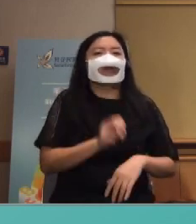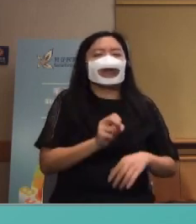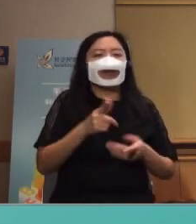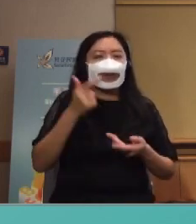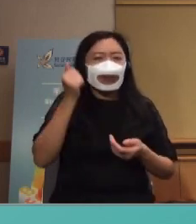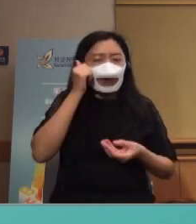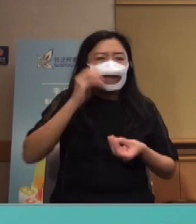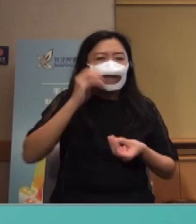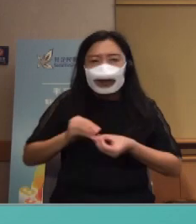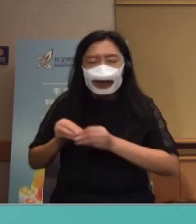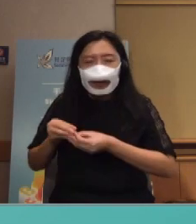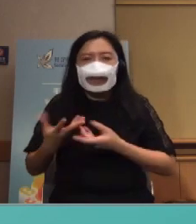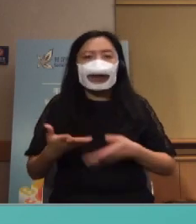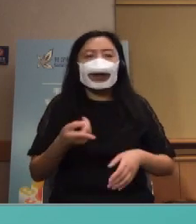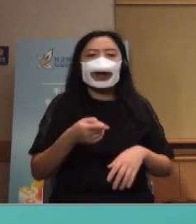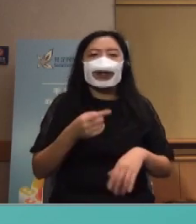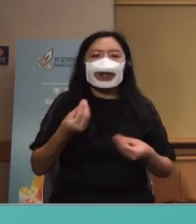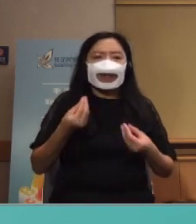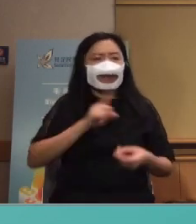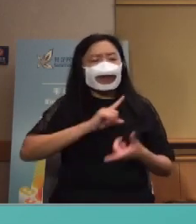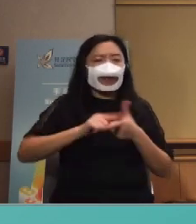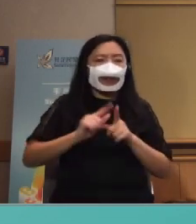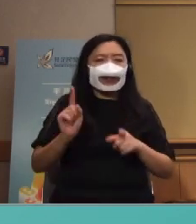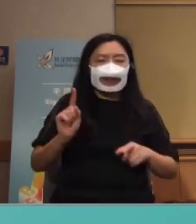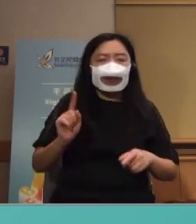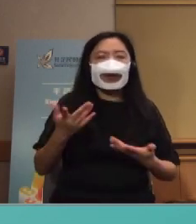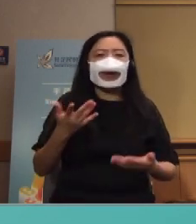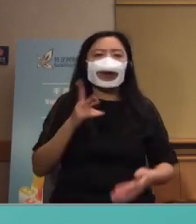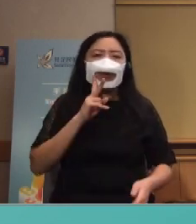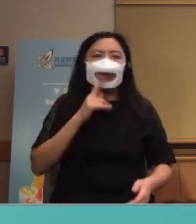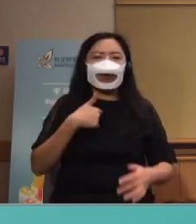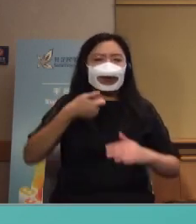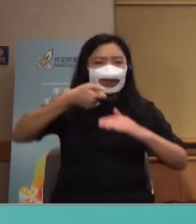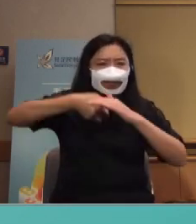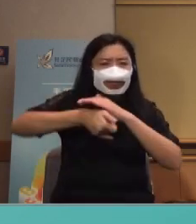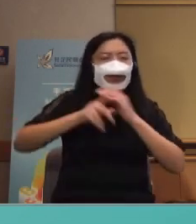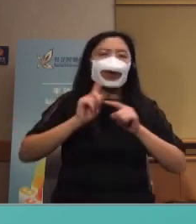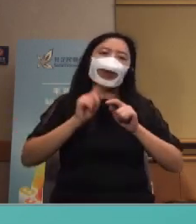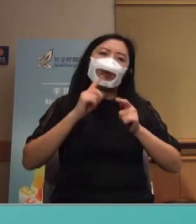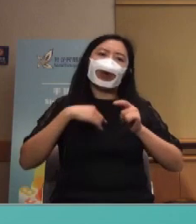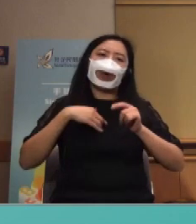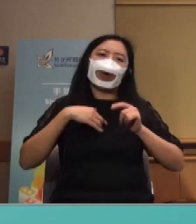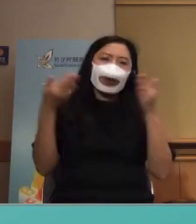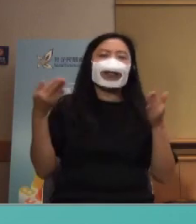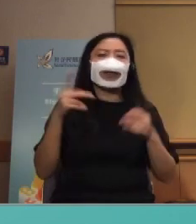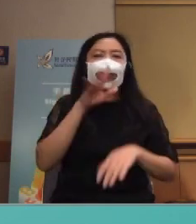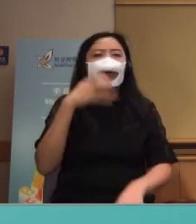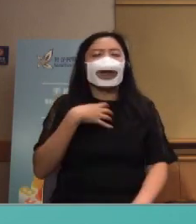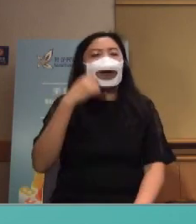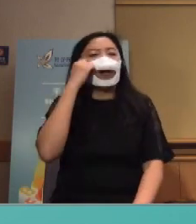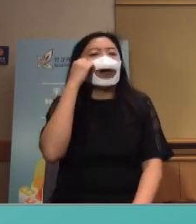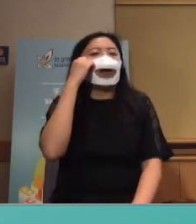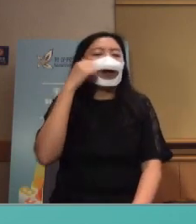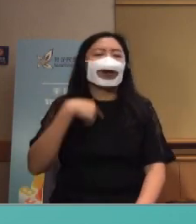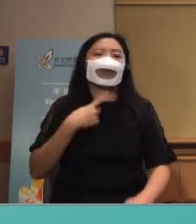easily onboard, and it's not made for mass market, right? So I did that for a little while. I kind of gave up, and I was like, okay, I'll go back into corporate. I joined the